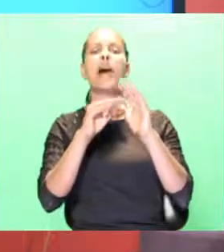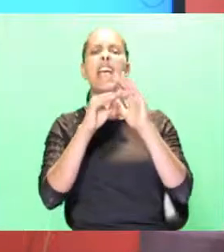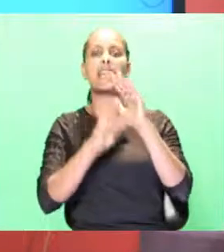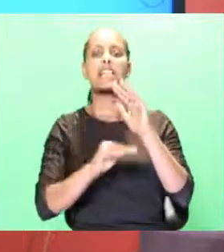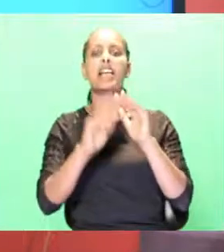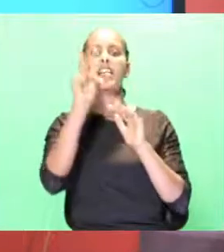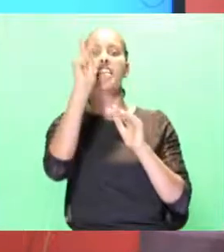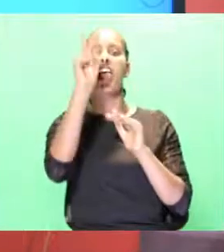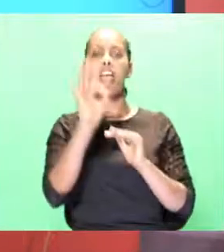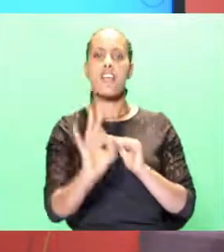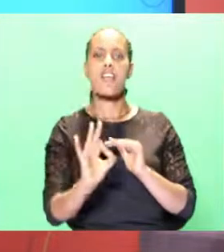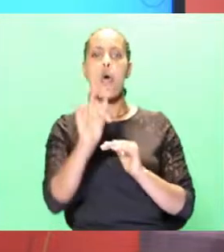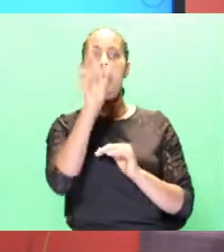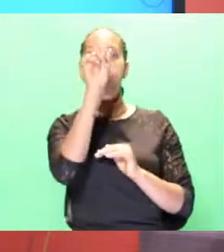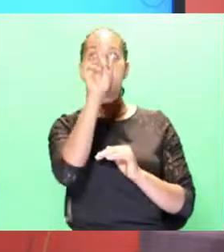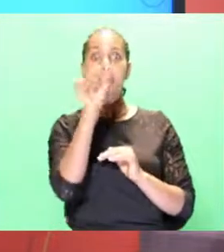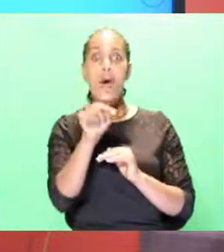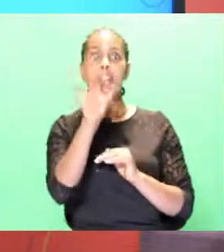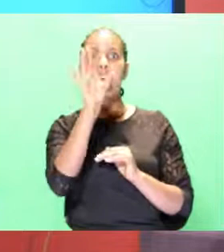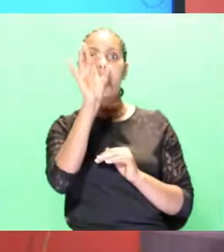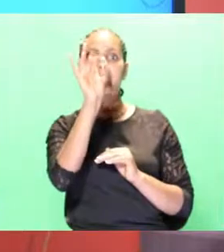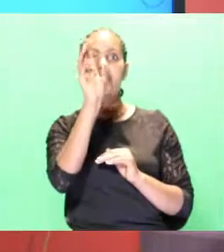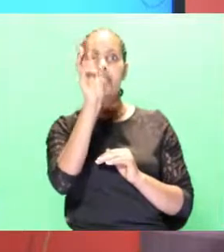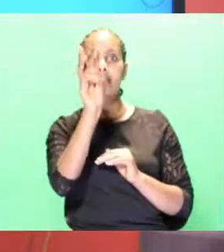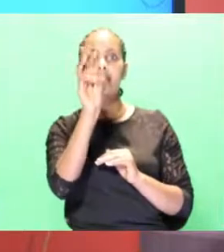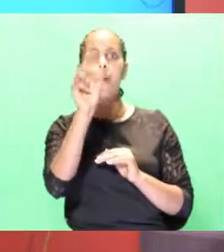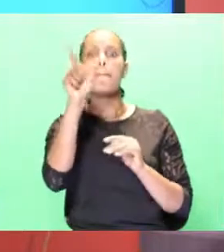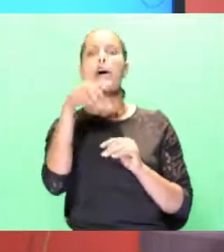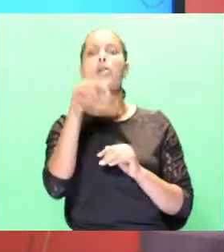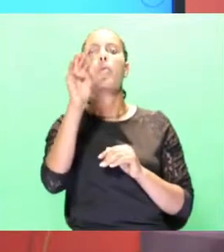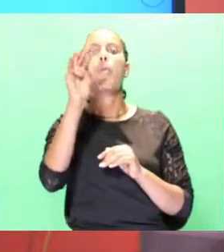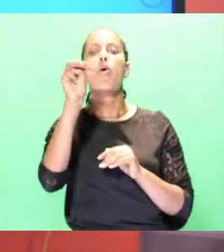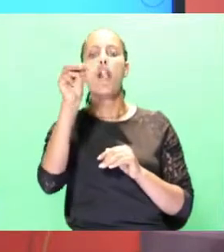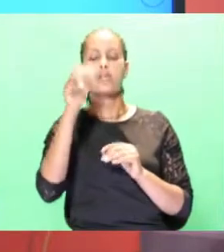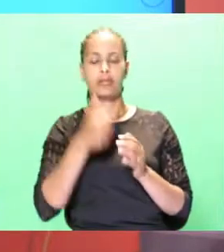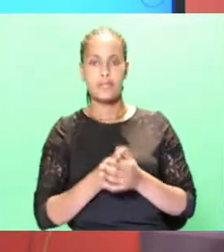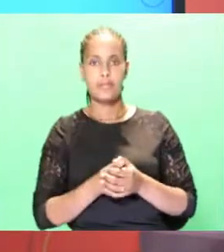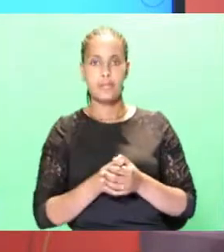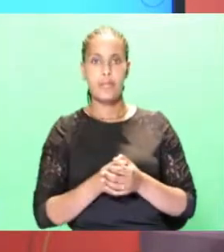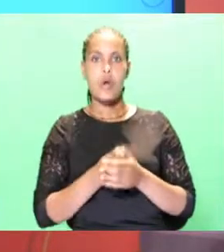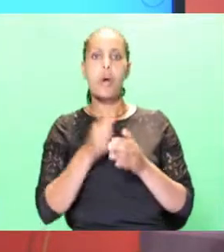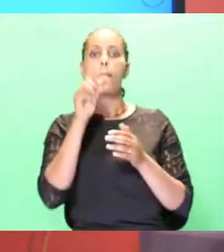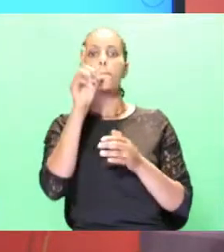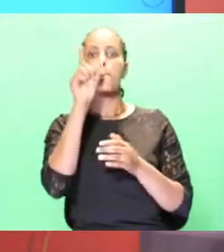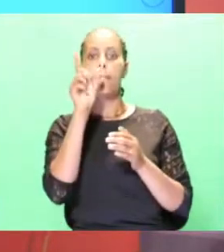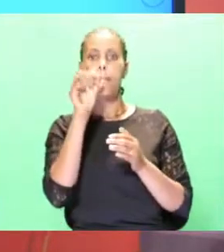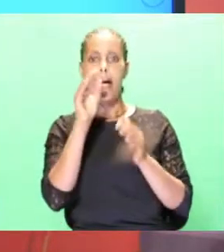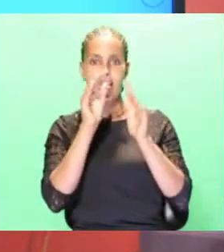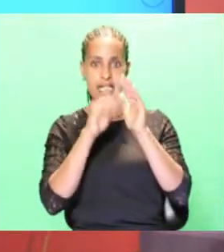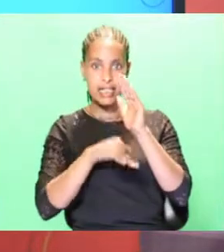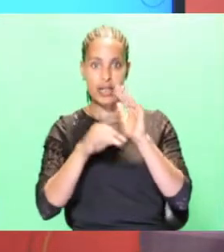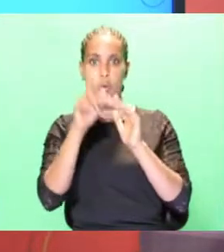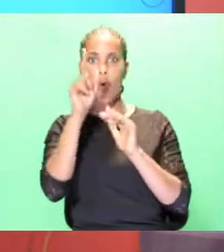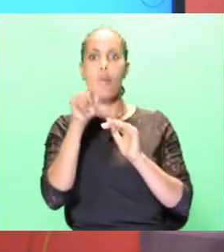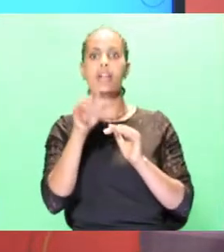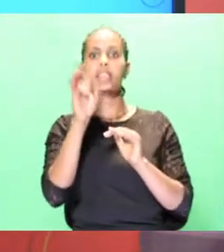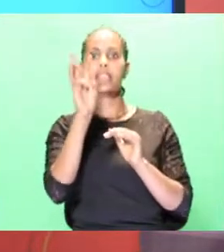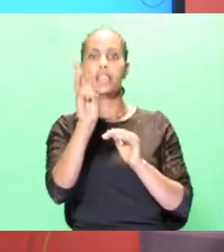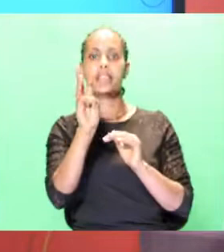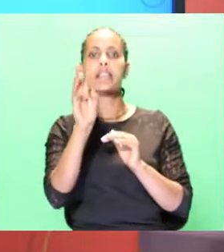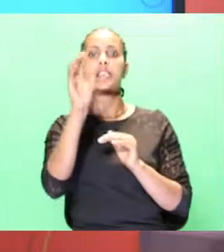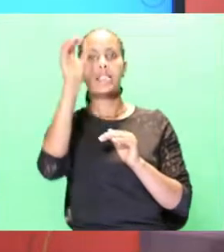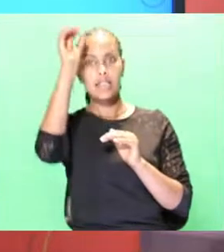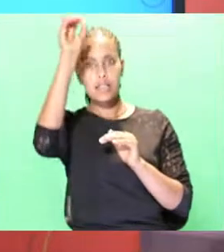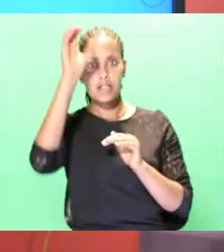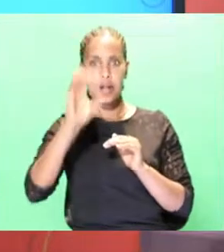minus Kf is 1.86 degrees centigrade per molar, minus 1.86 degrees